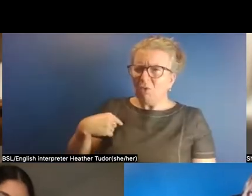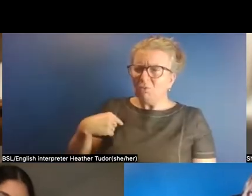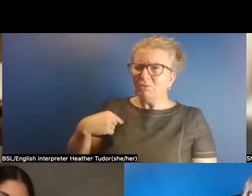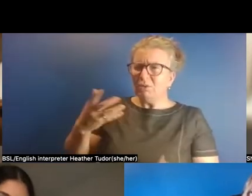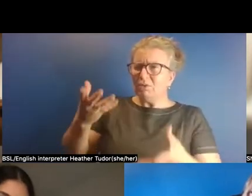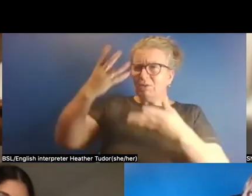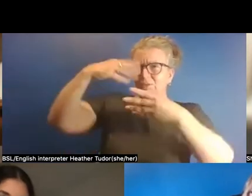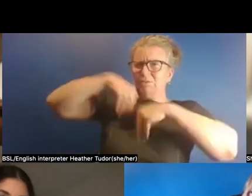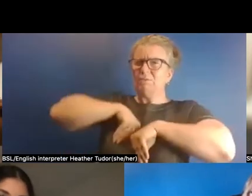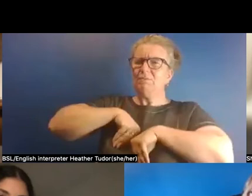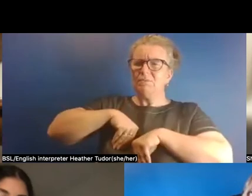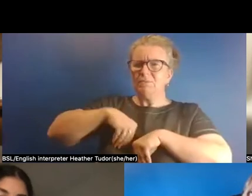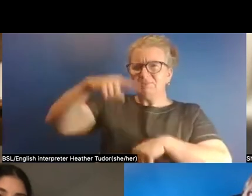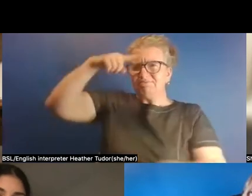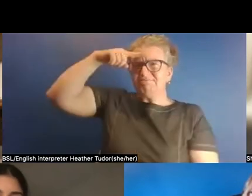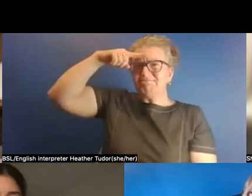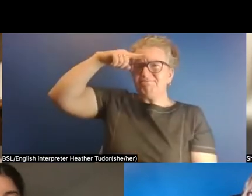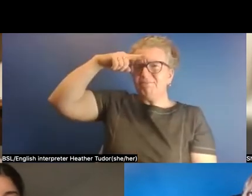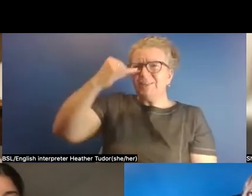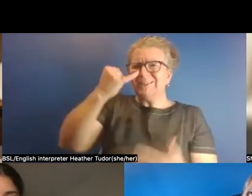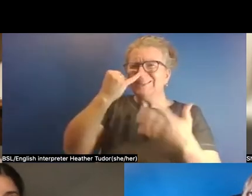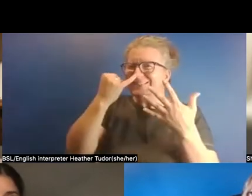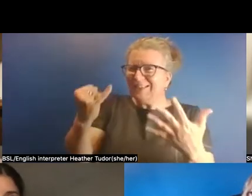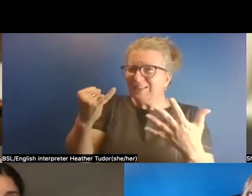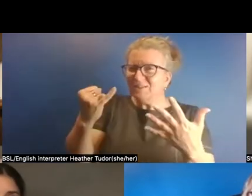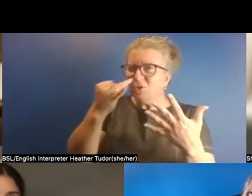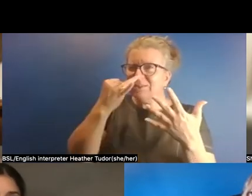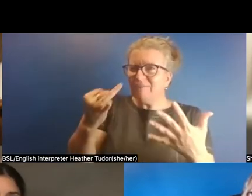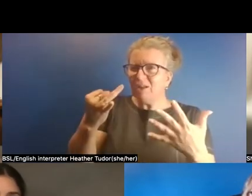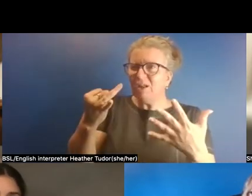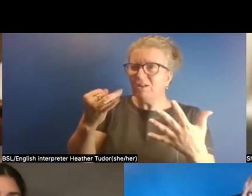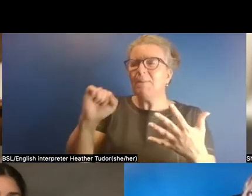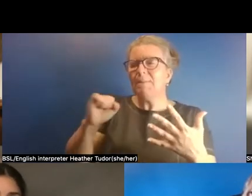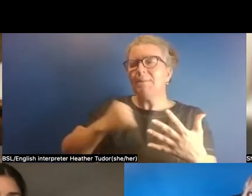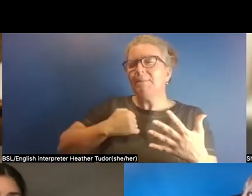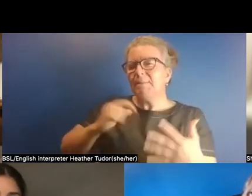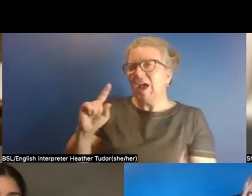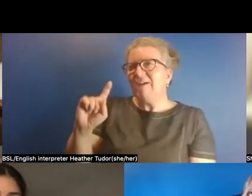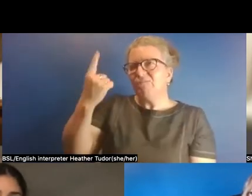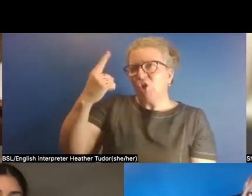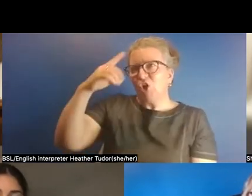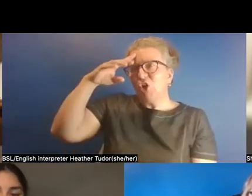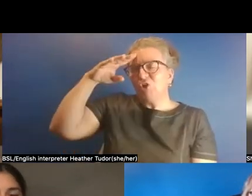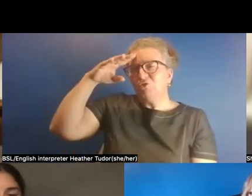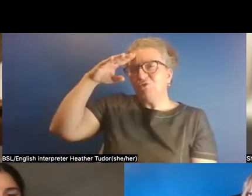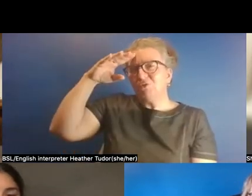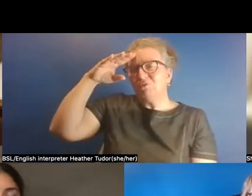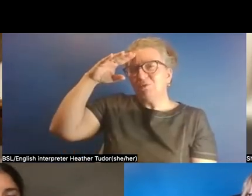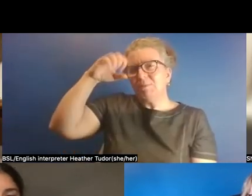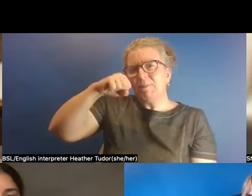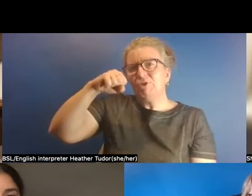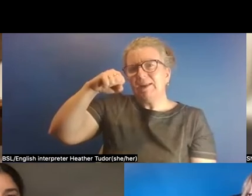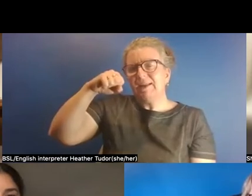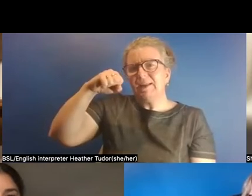kid, it just that was the first ever memory. And it was interesting how the